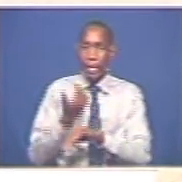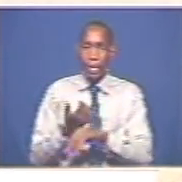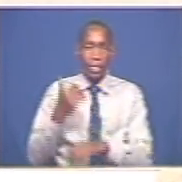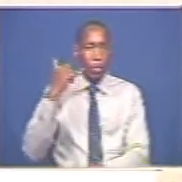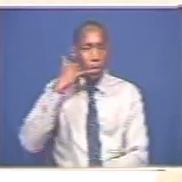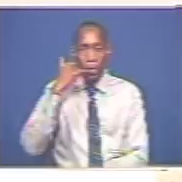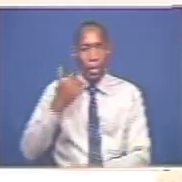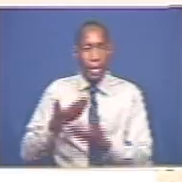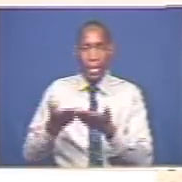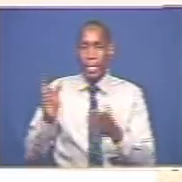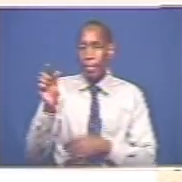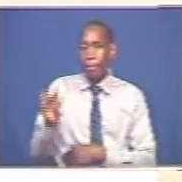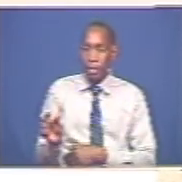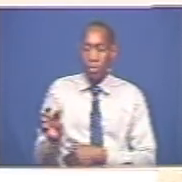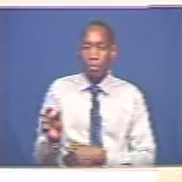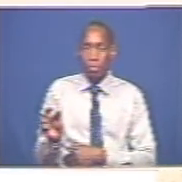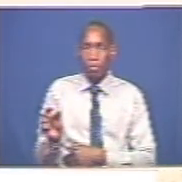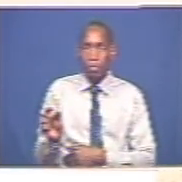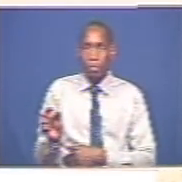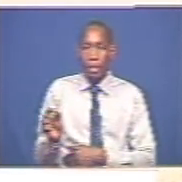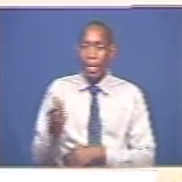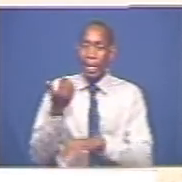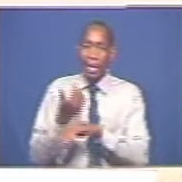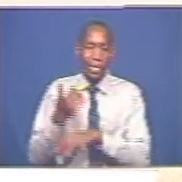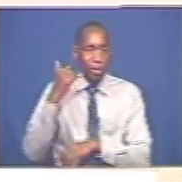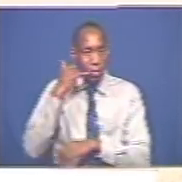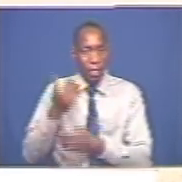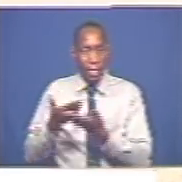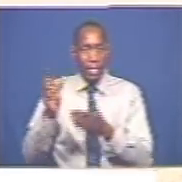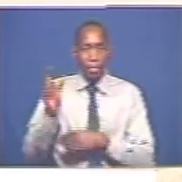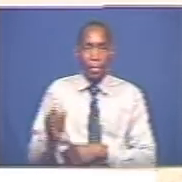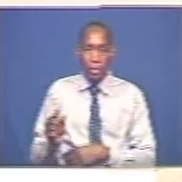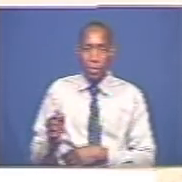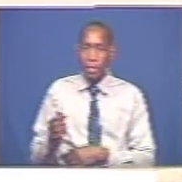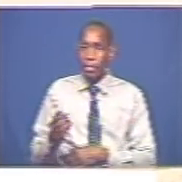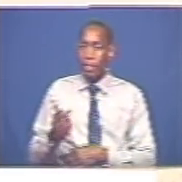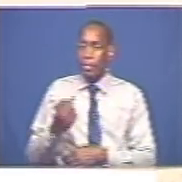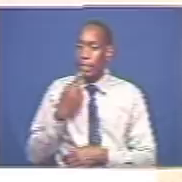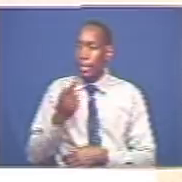anyone. It's really hard to call in one and say that I need help.